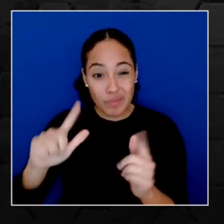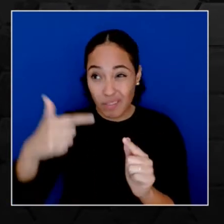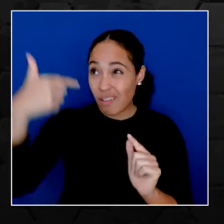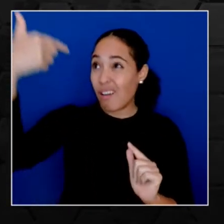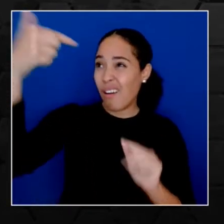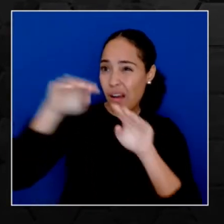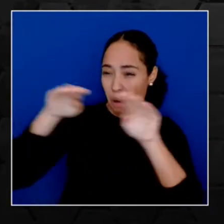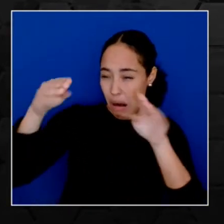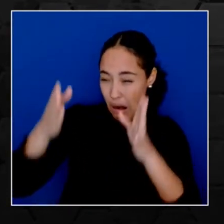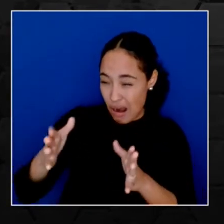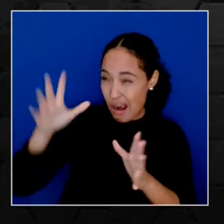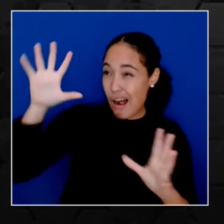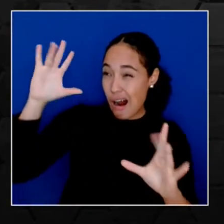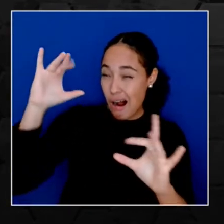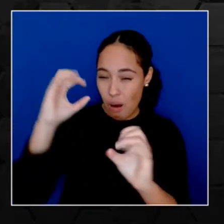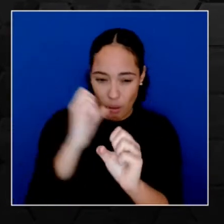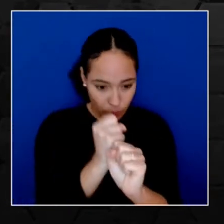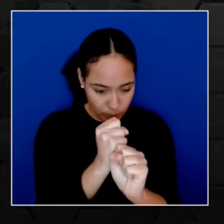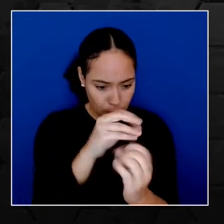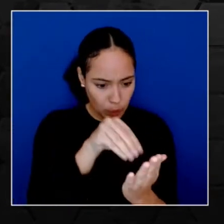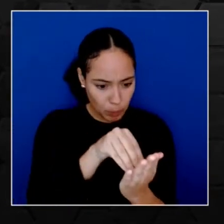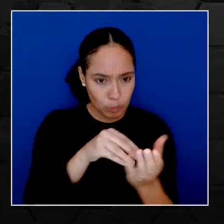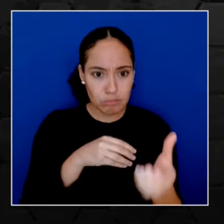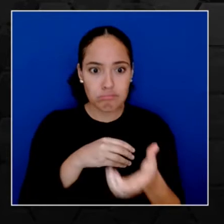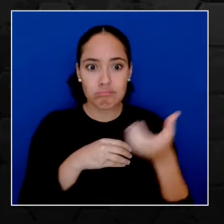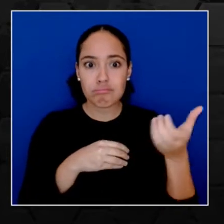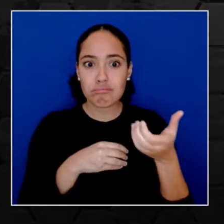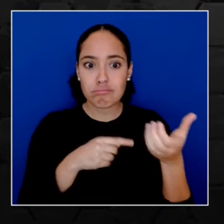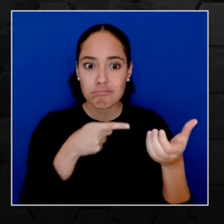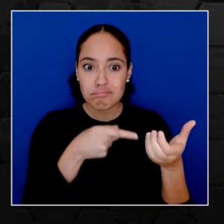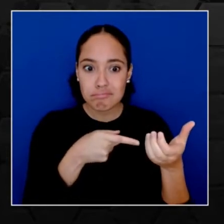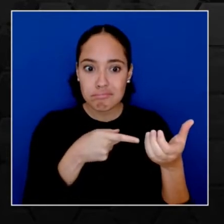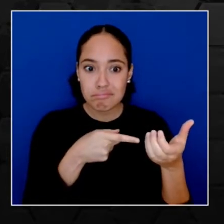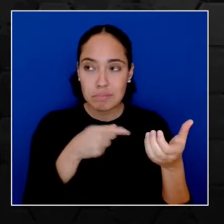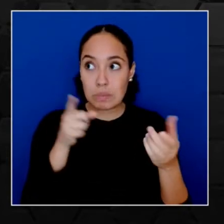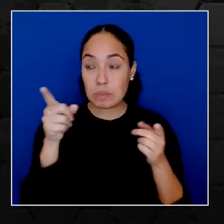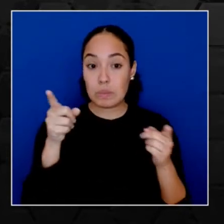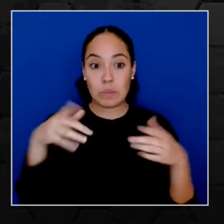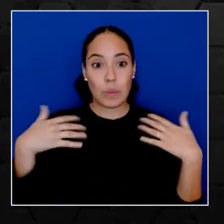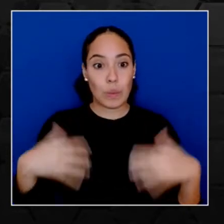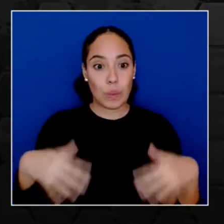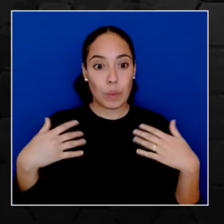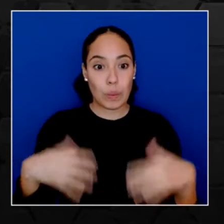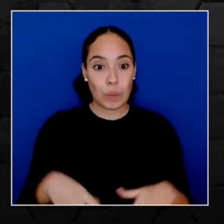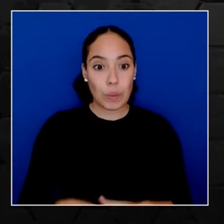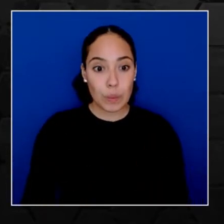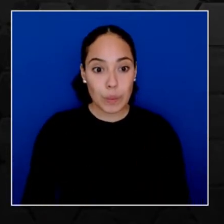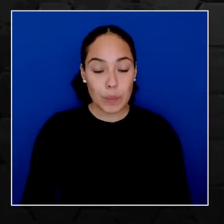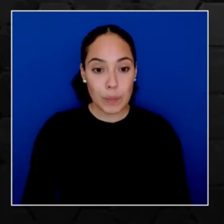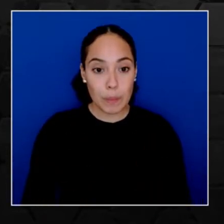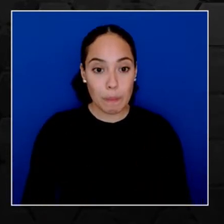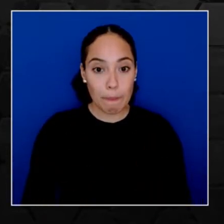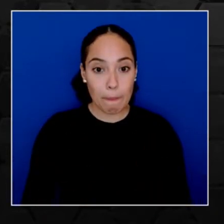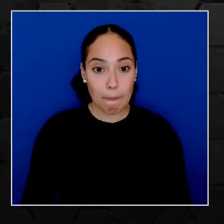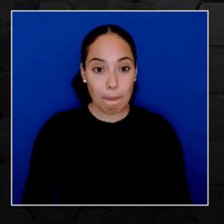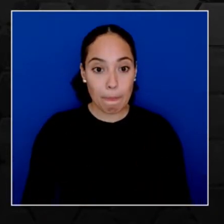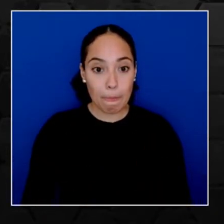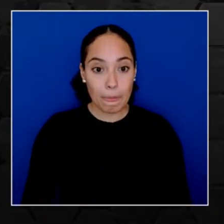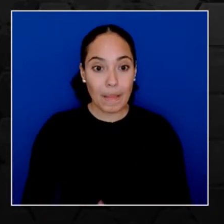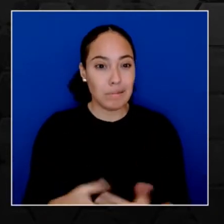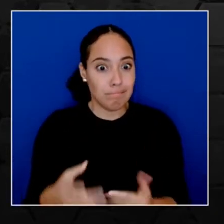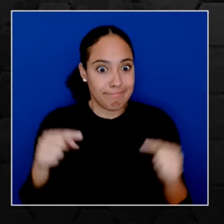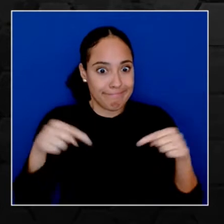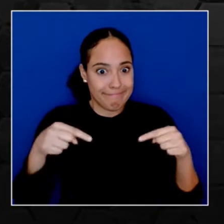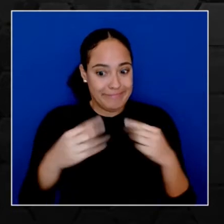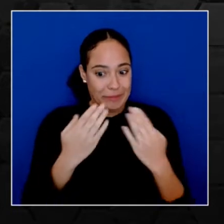being so handy, so that's our phones. So as I said earlier, this is a global AI conference.